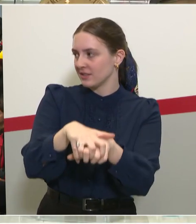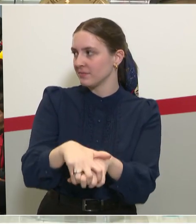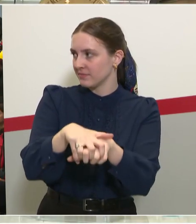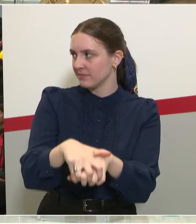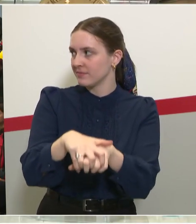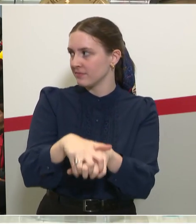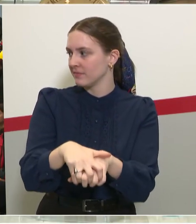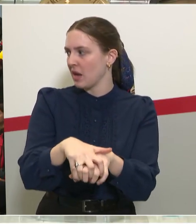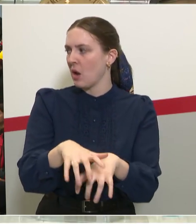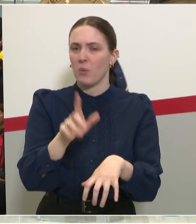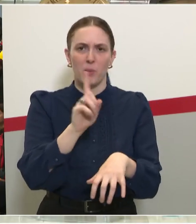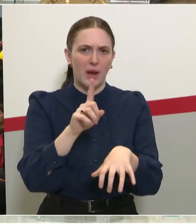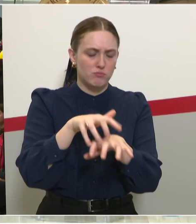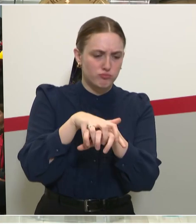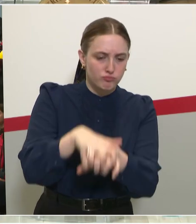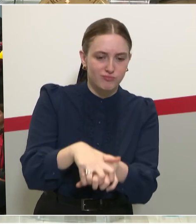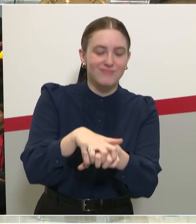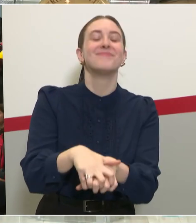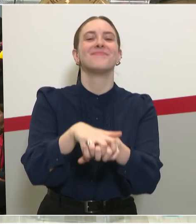compressions.